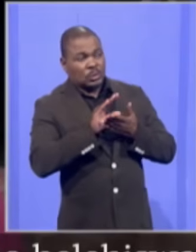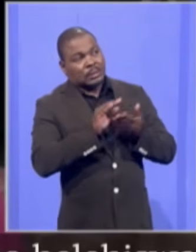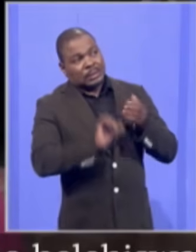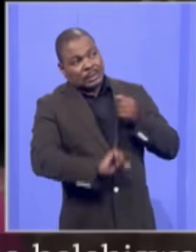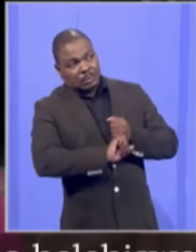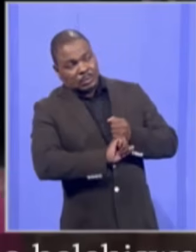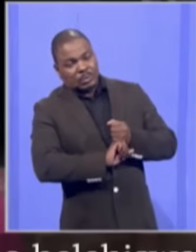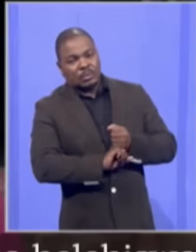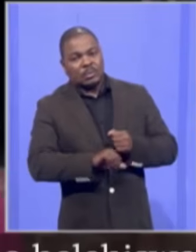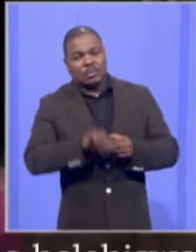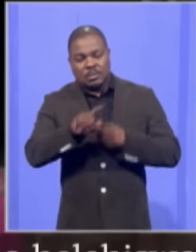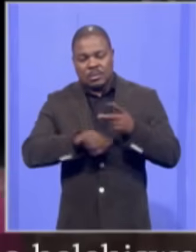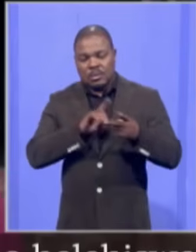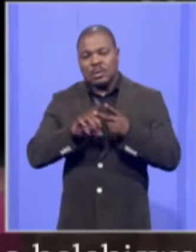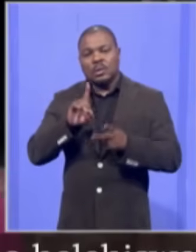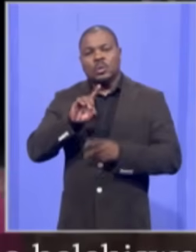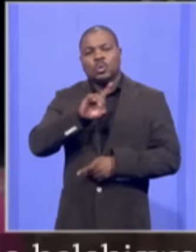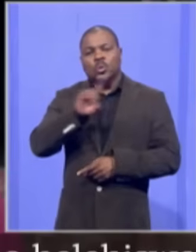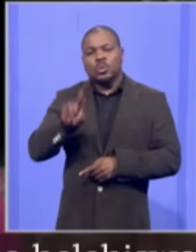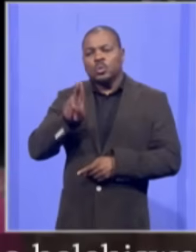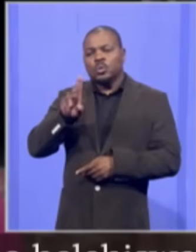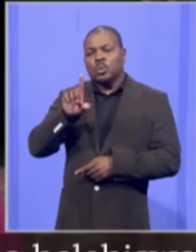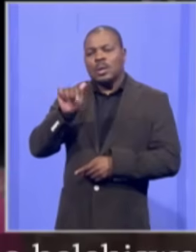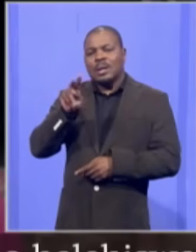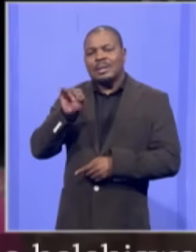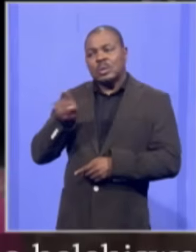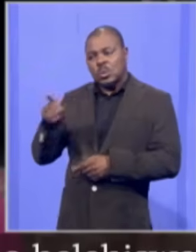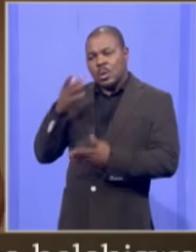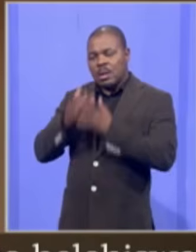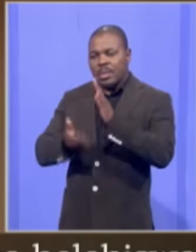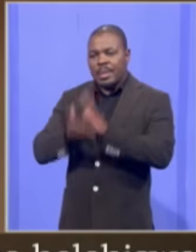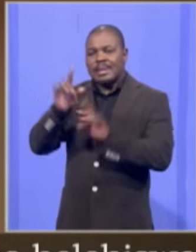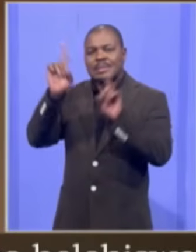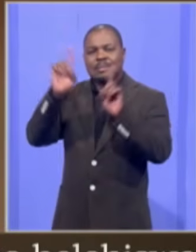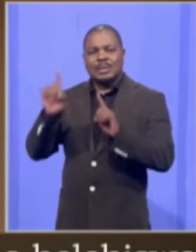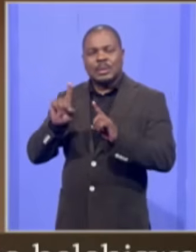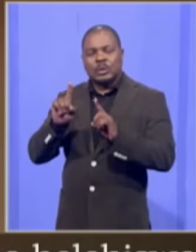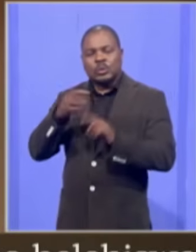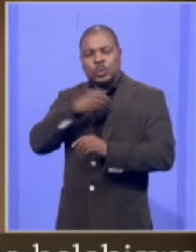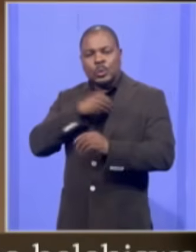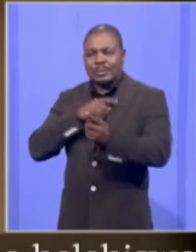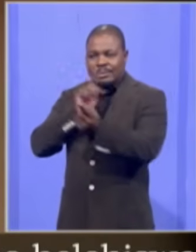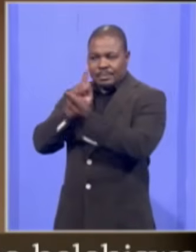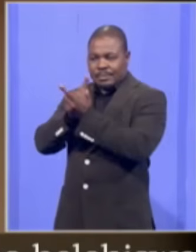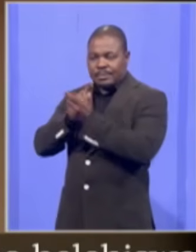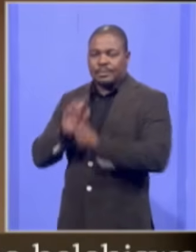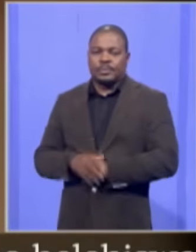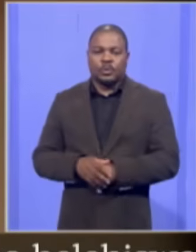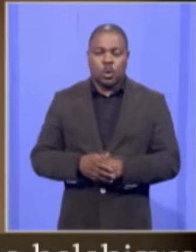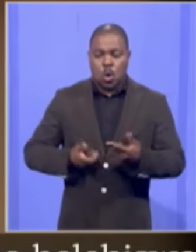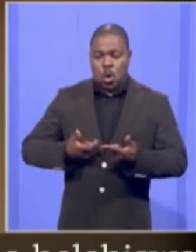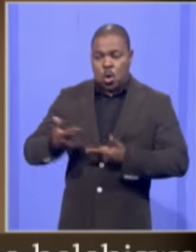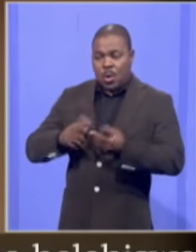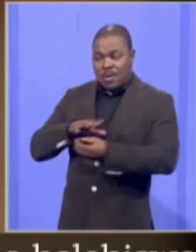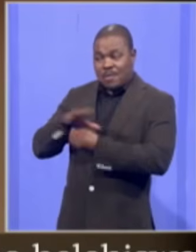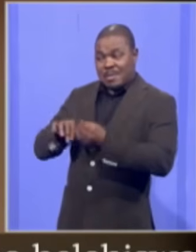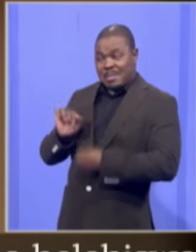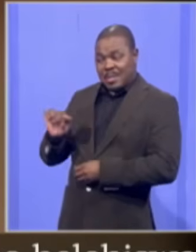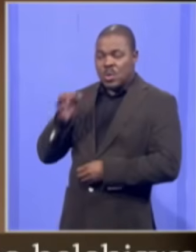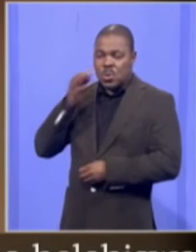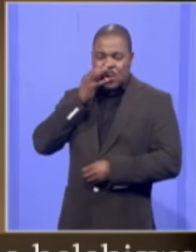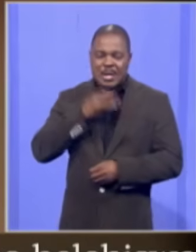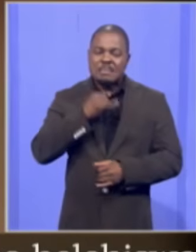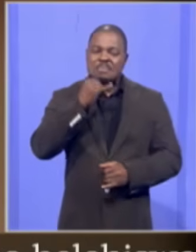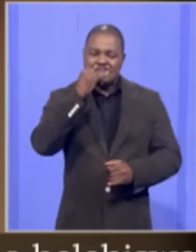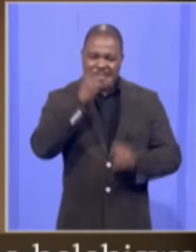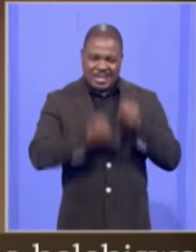that Zulani can go to the doctors, the specialists. Leqwetha la lelapa le re ho hlakile hore phoso e qadile ha